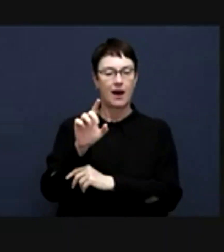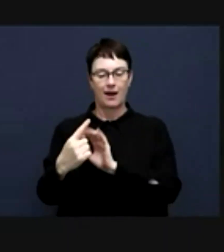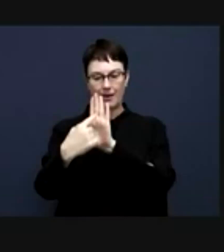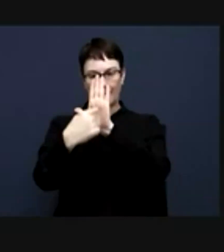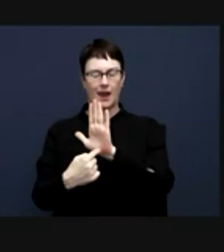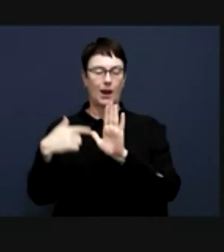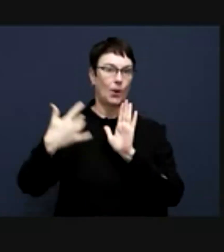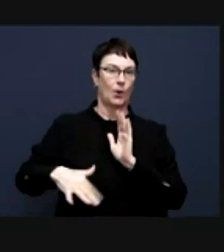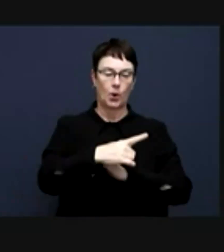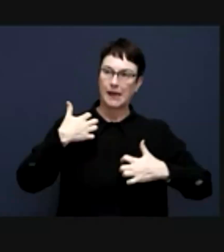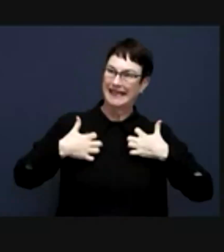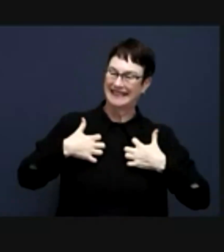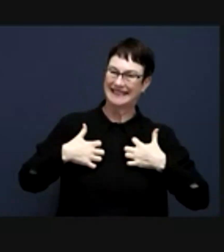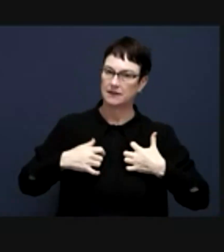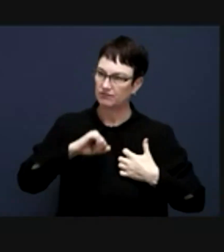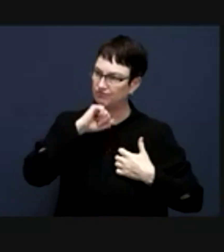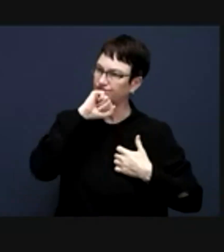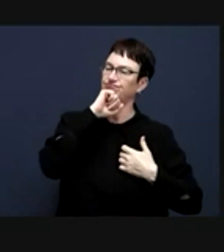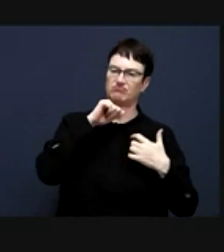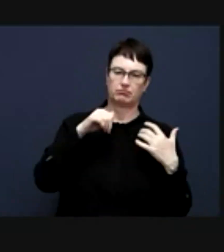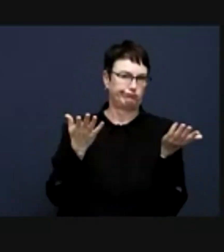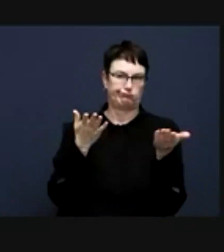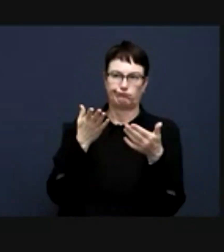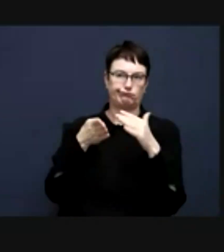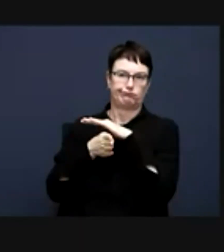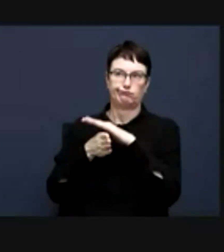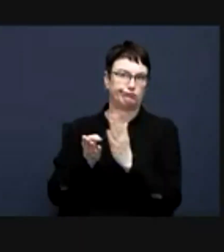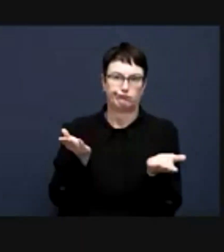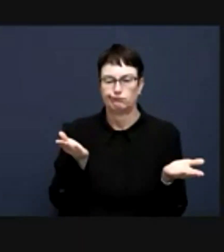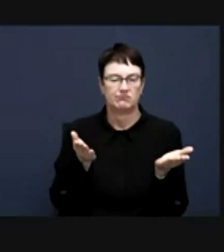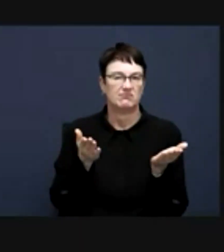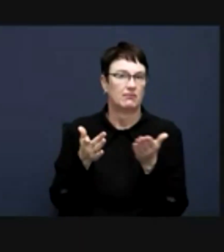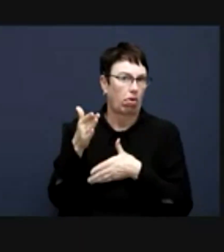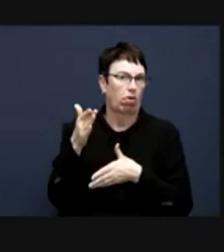crucial also for the success of disability-related